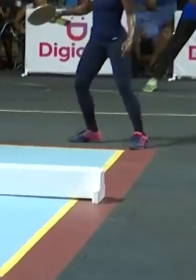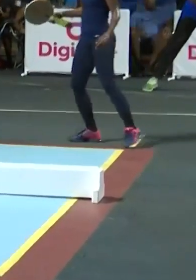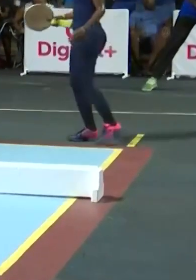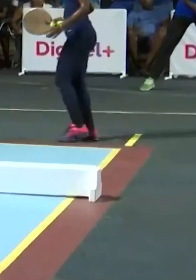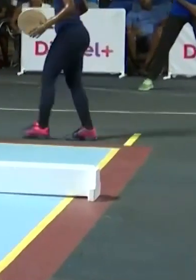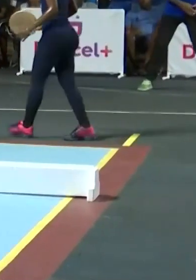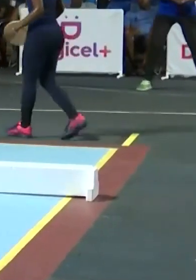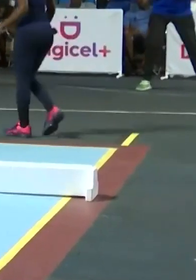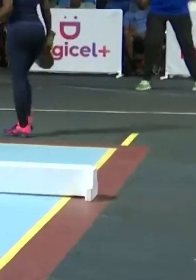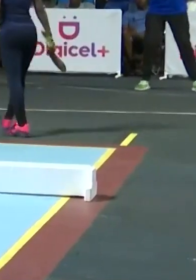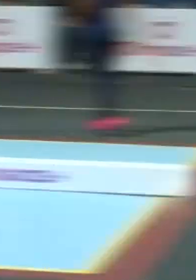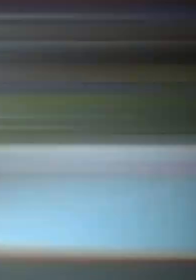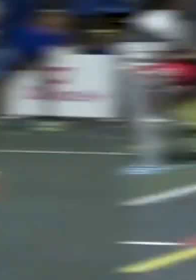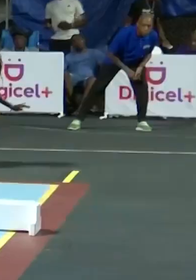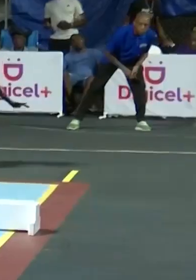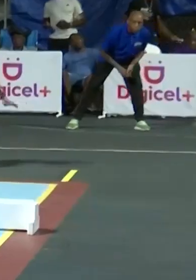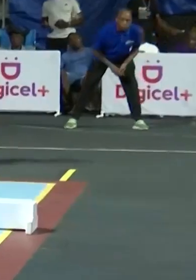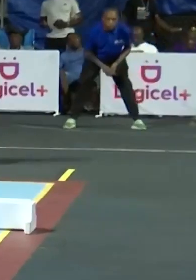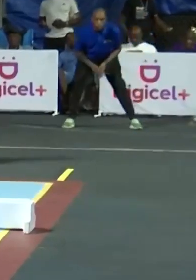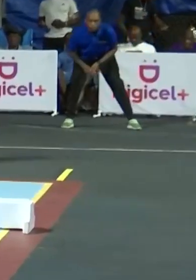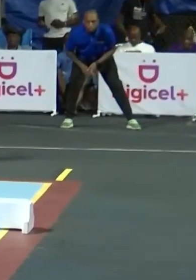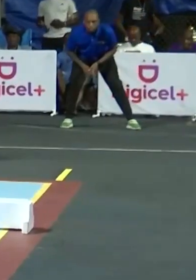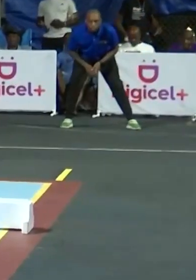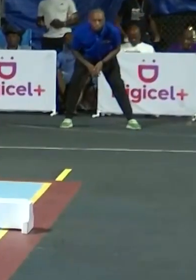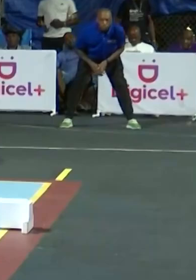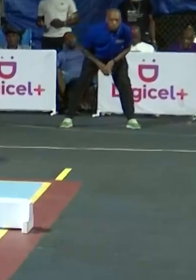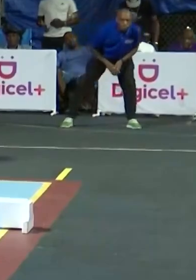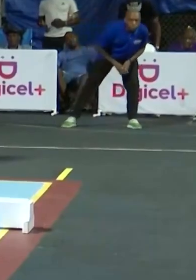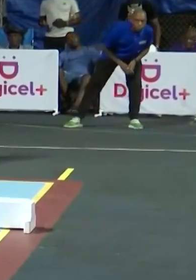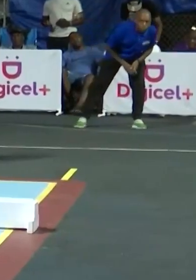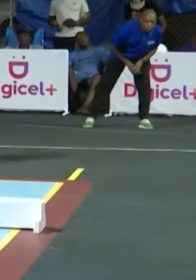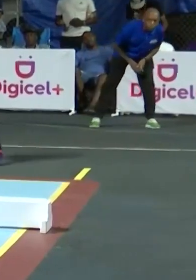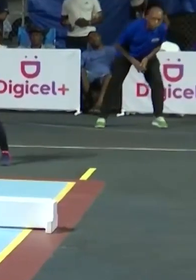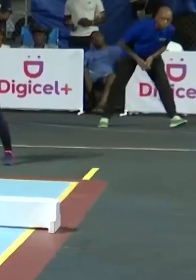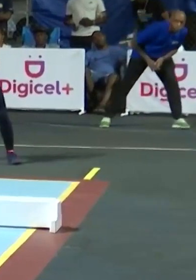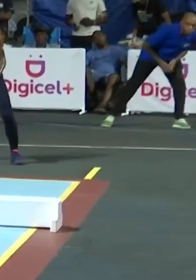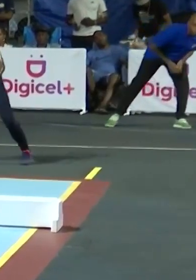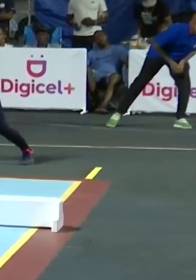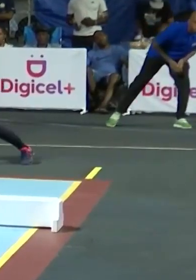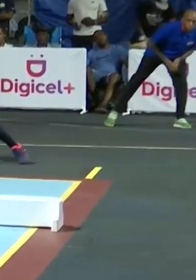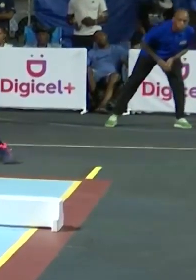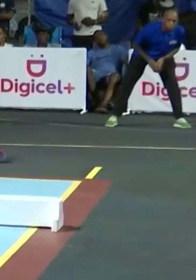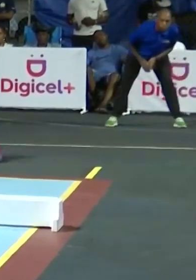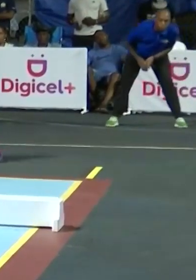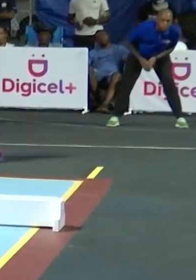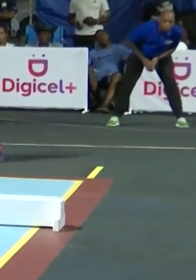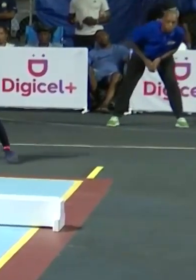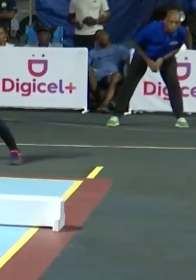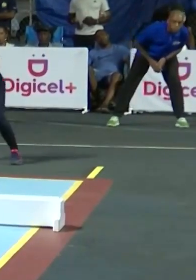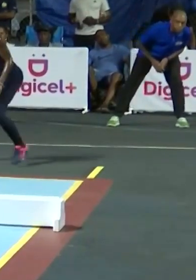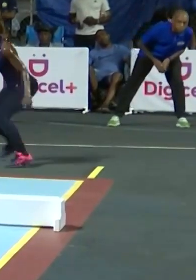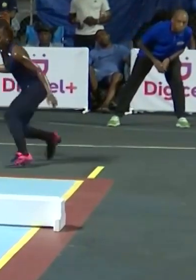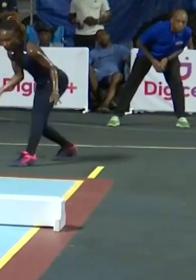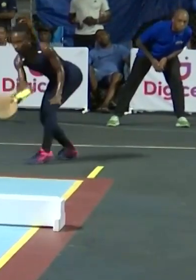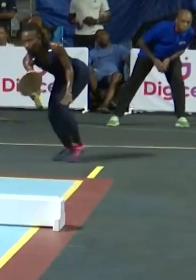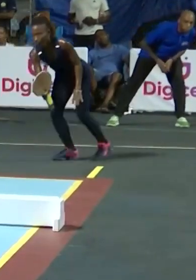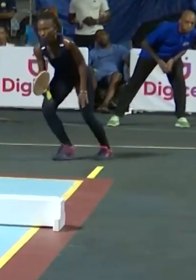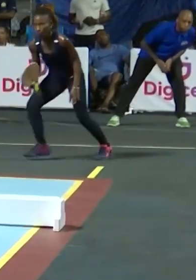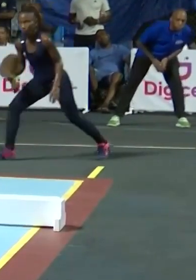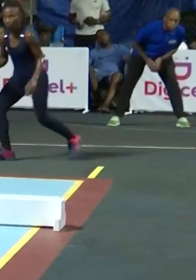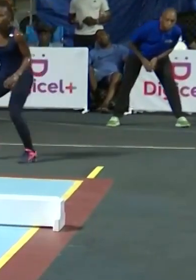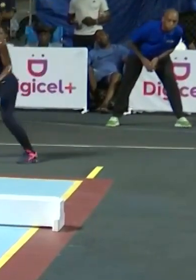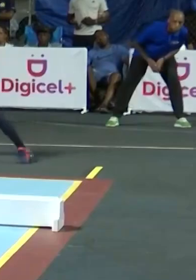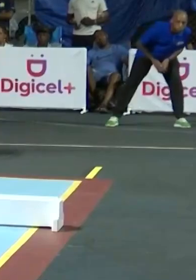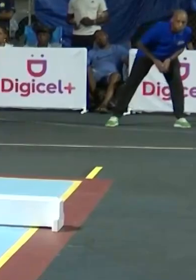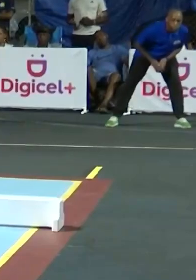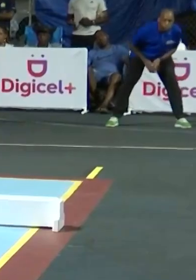she was spot on. But Blunt was the one who would conquer. This is where she was able to claim the first game at 21-12 before going